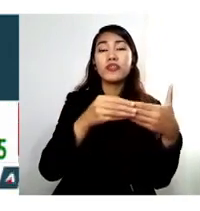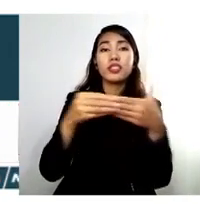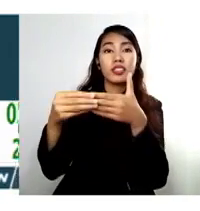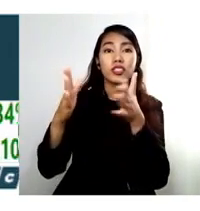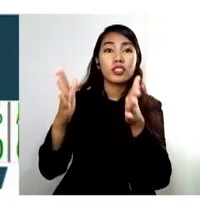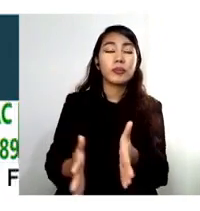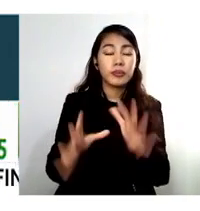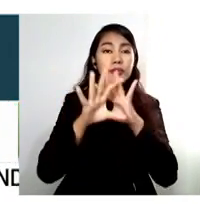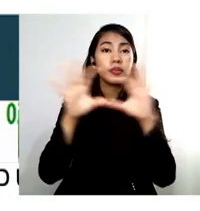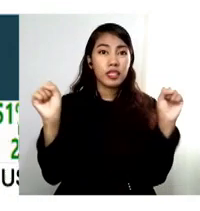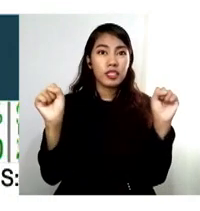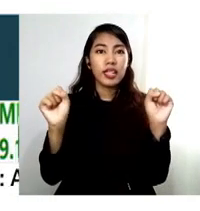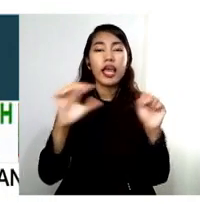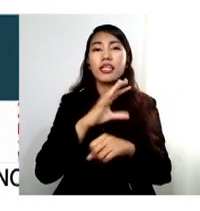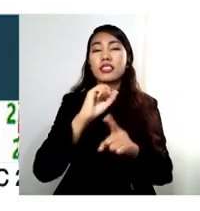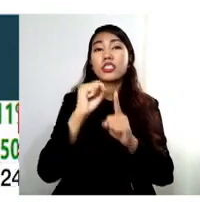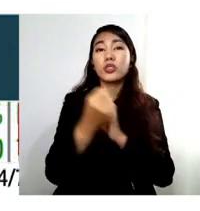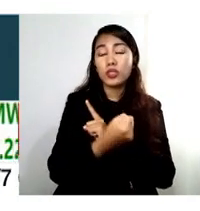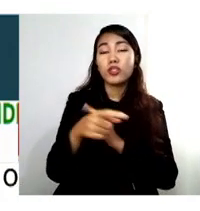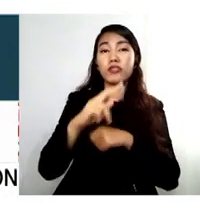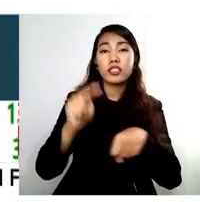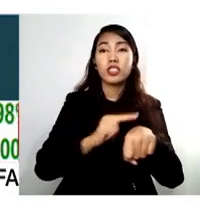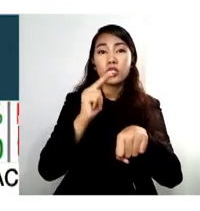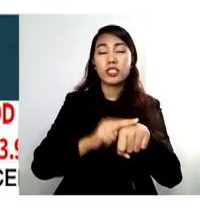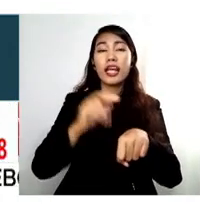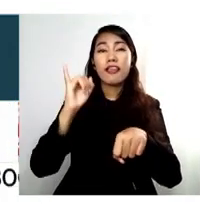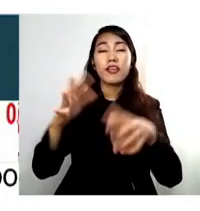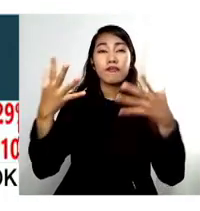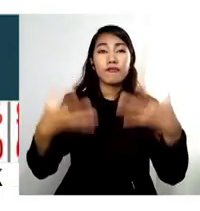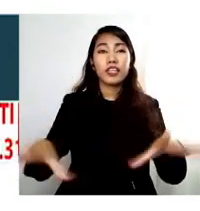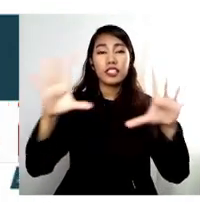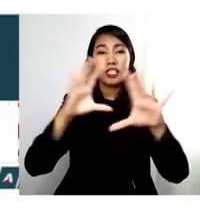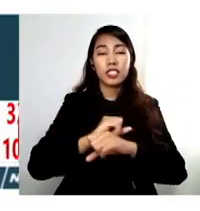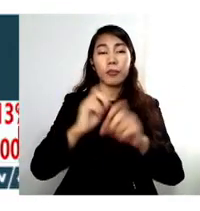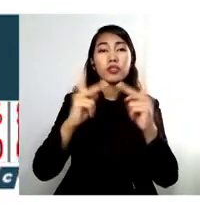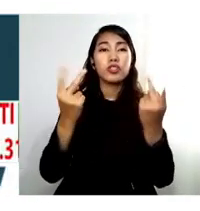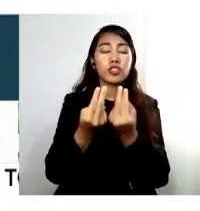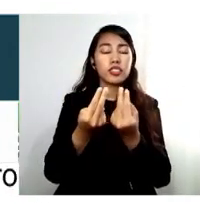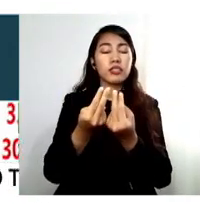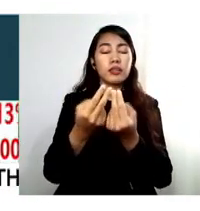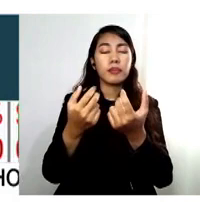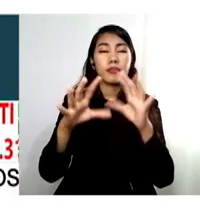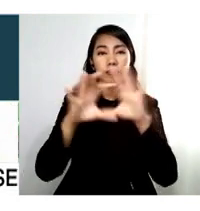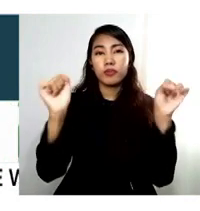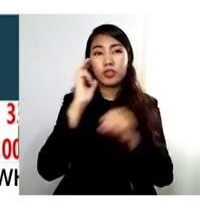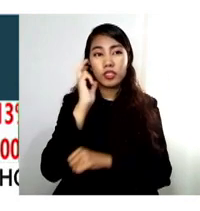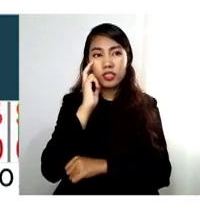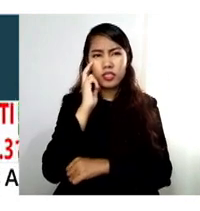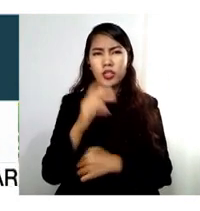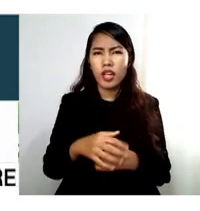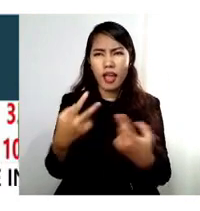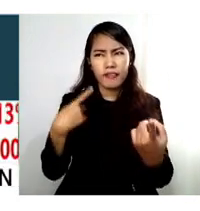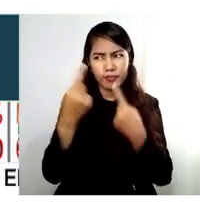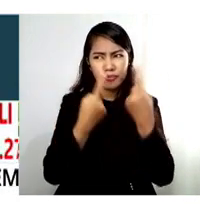will be in once the president leaves. Isn't he concerned Correct. About you know, how this budget is being taken hostage by this